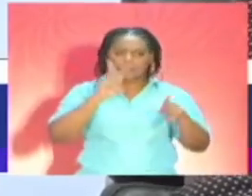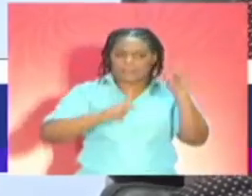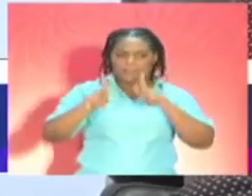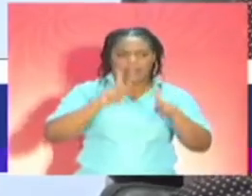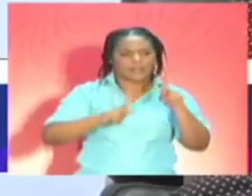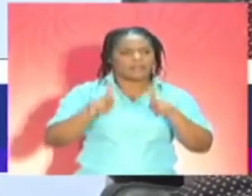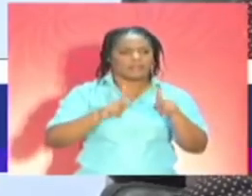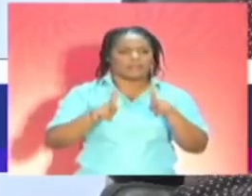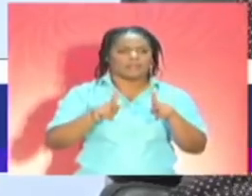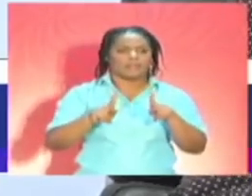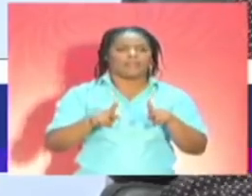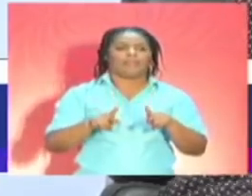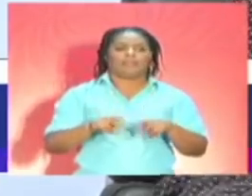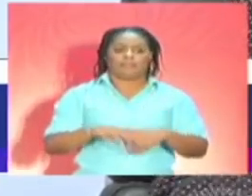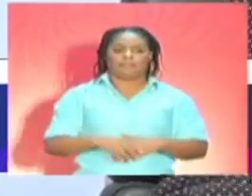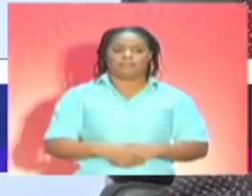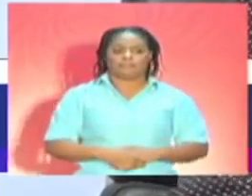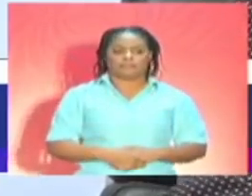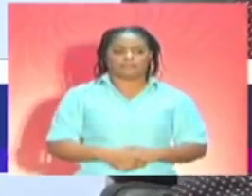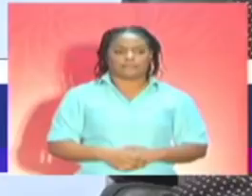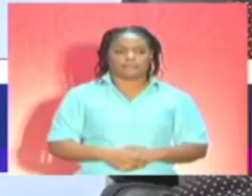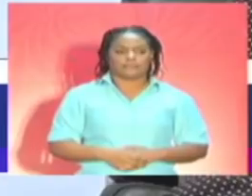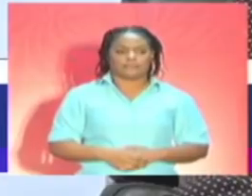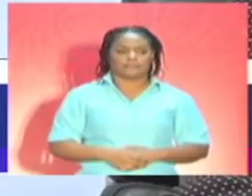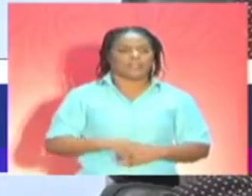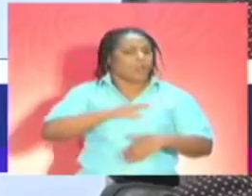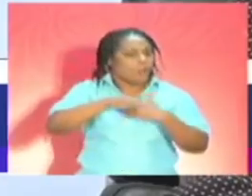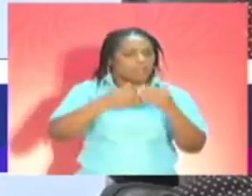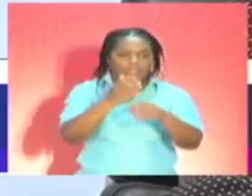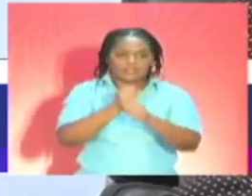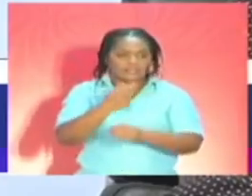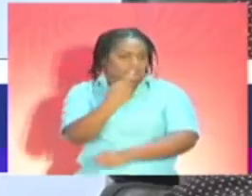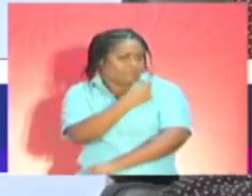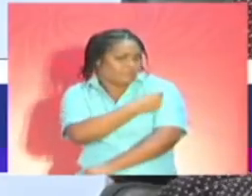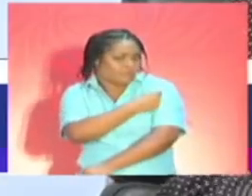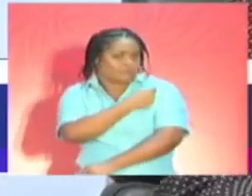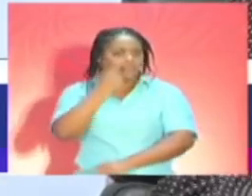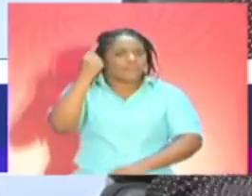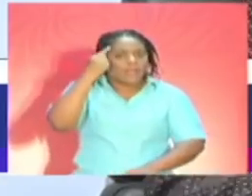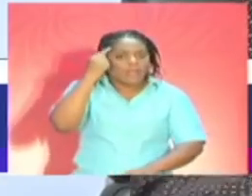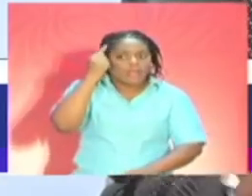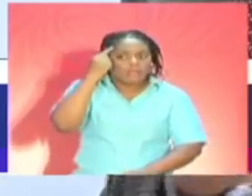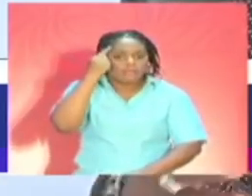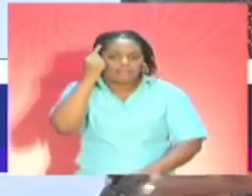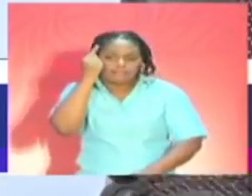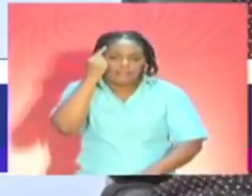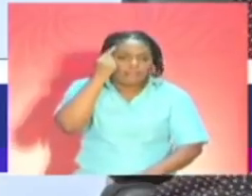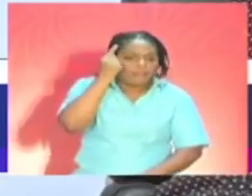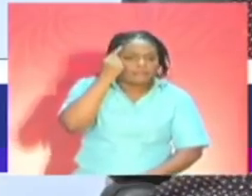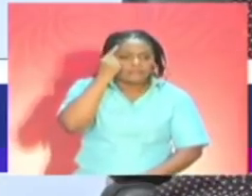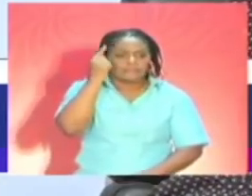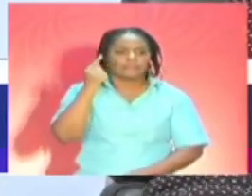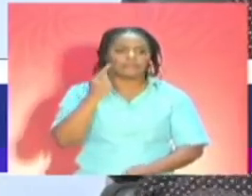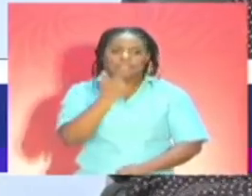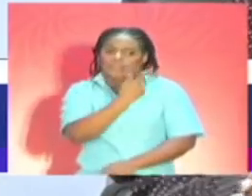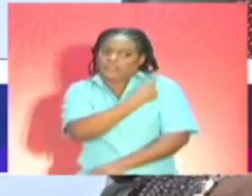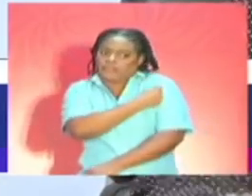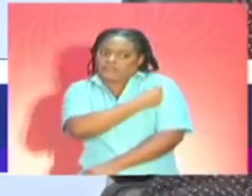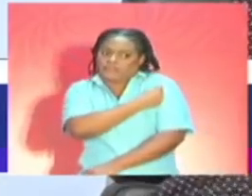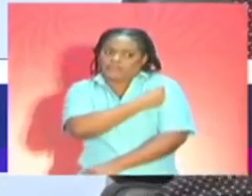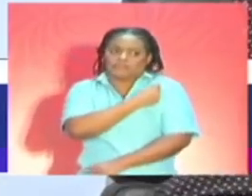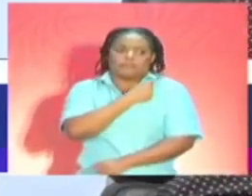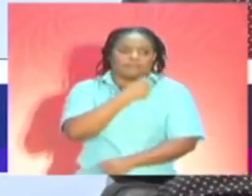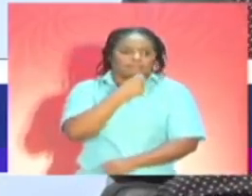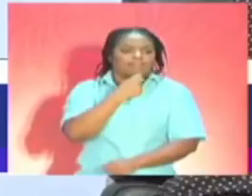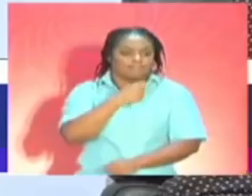ago, the mere act of getting vaccinated or being stuck with a needle for any reason, having a